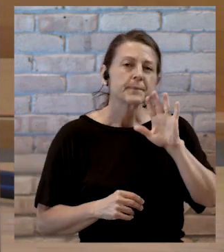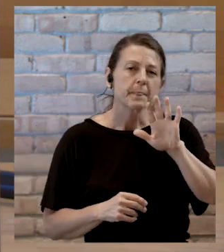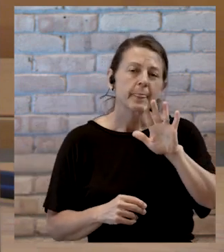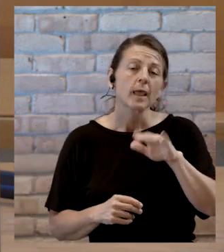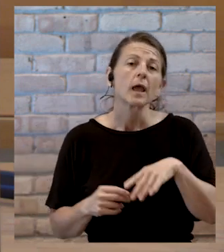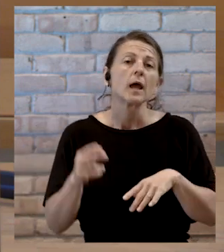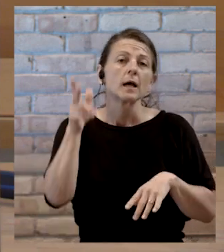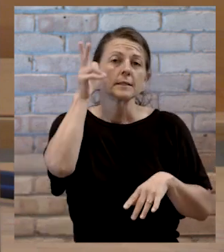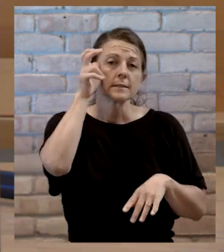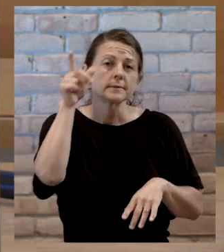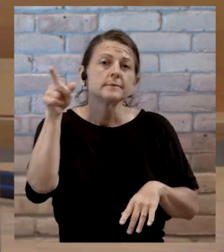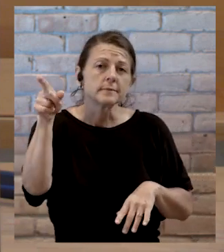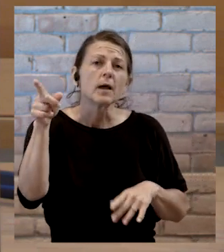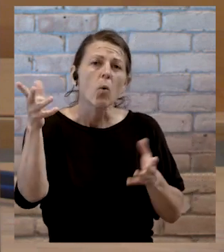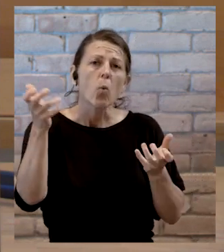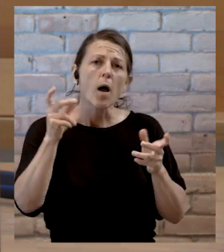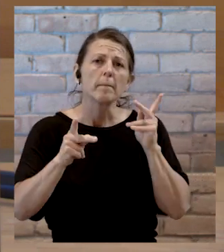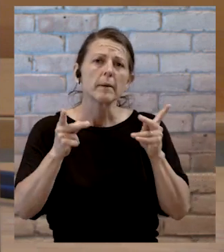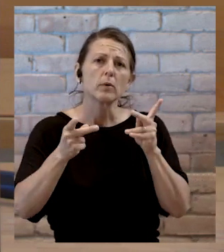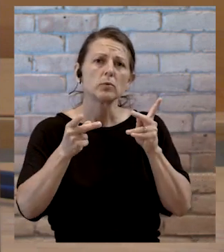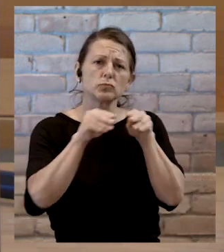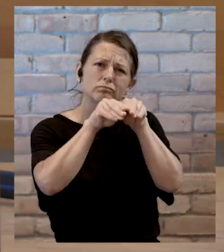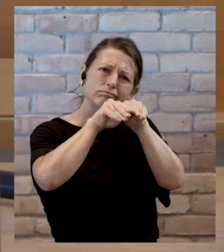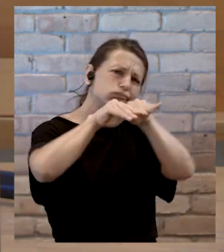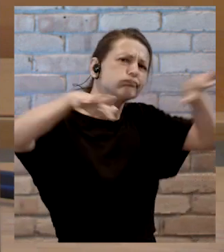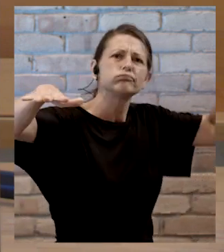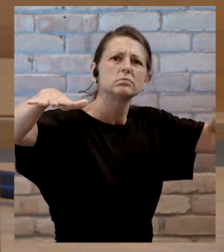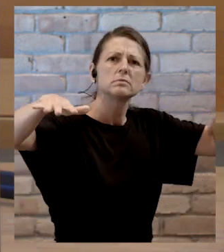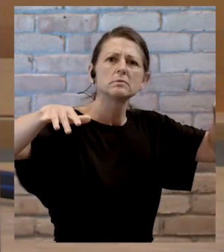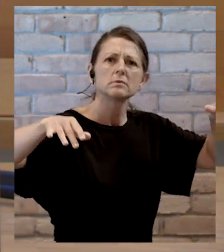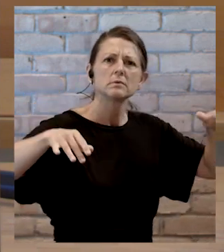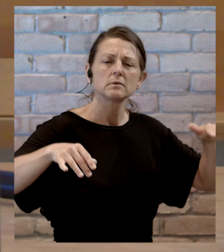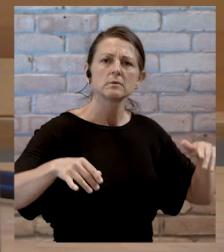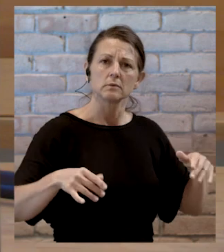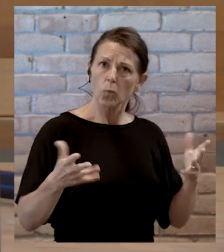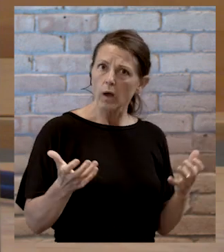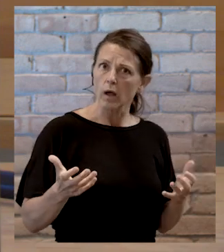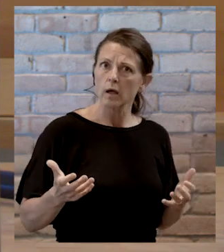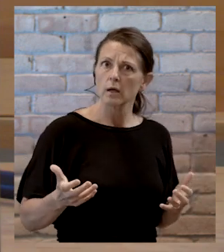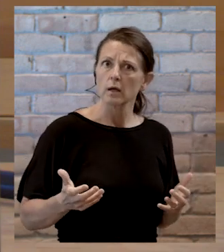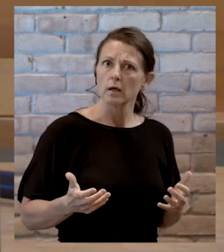The devil is all about scattering the sheep.